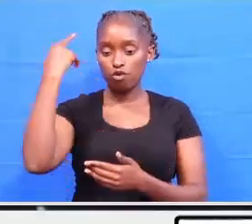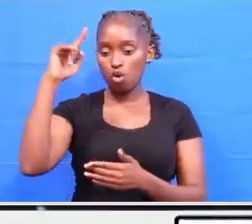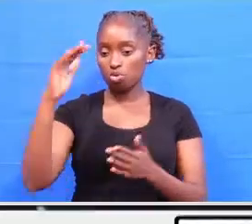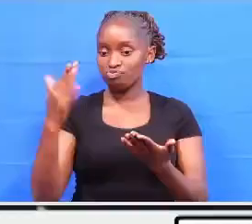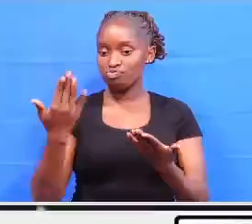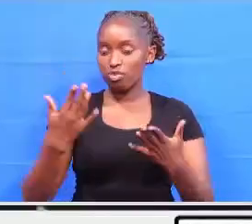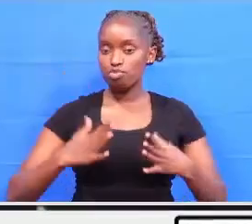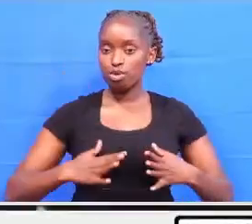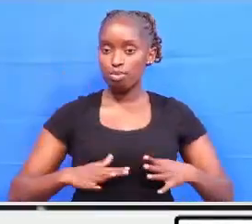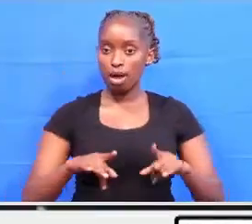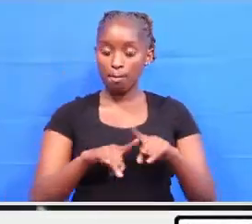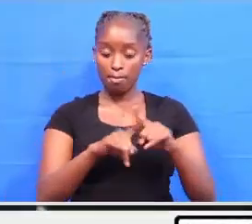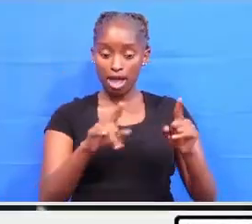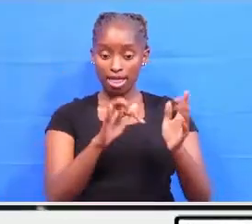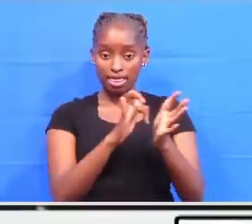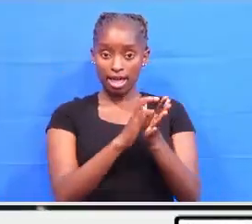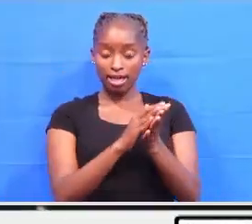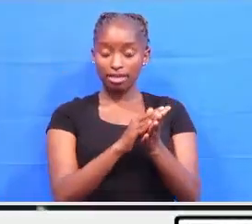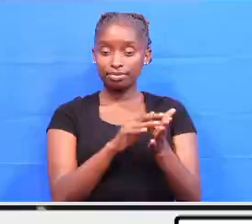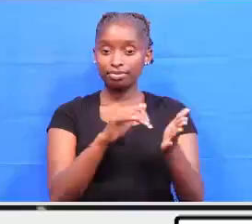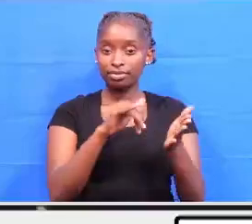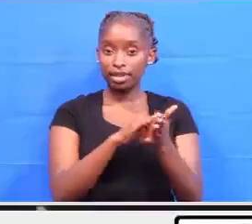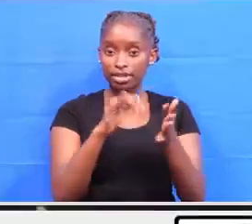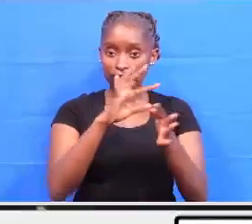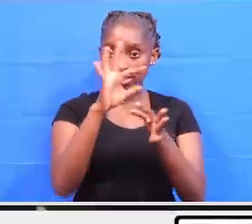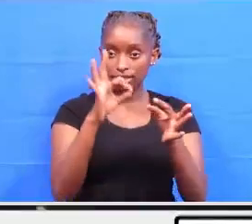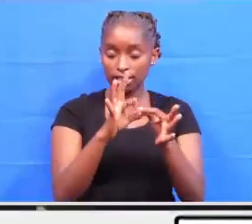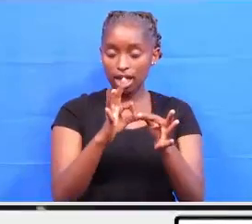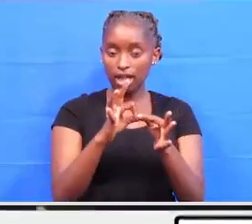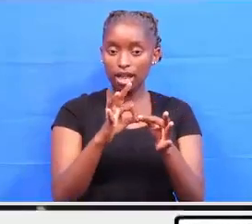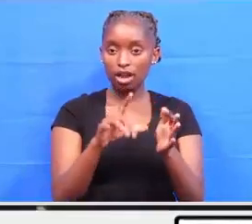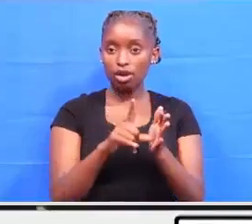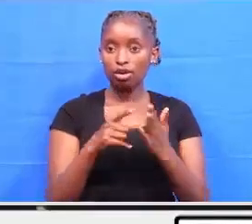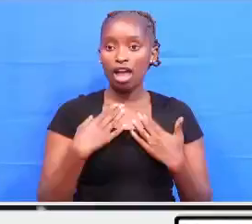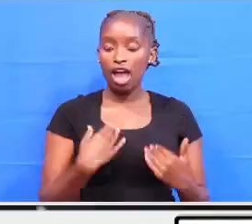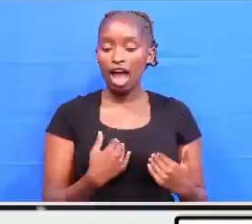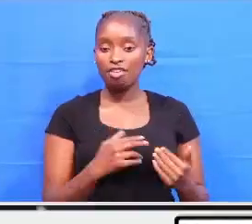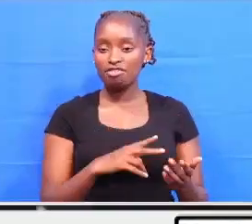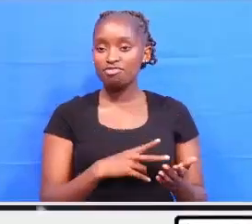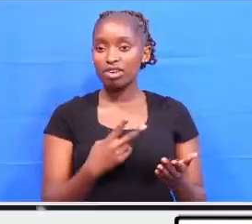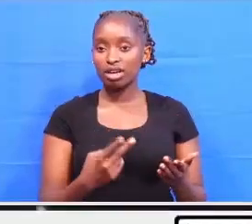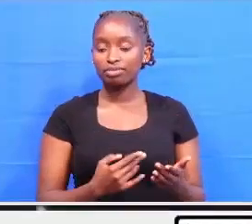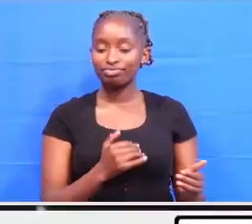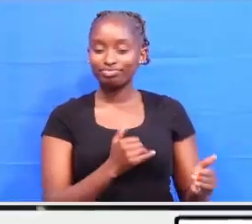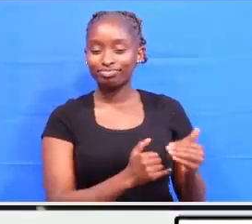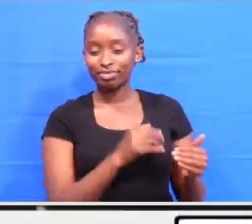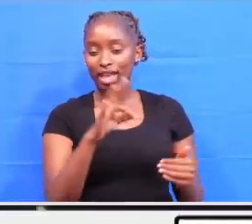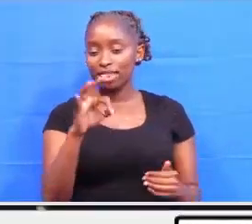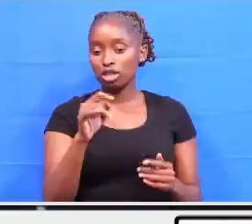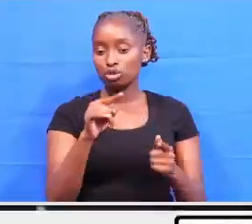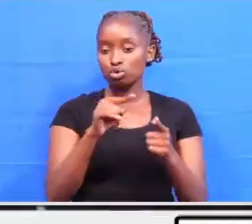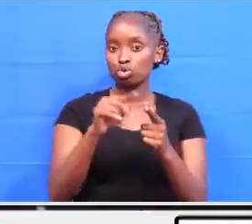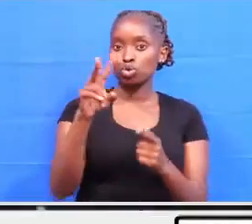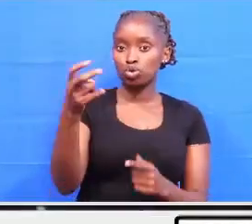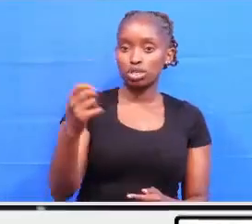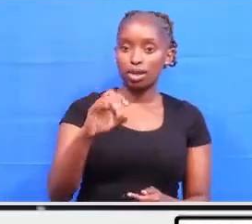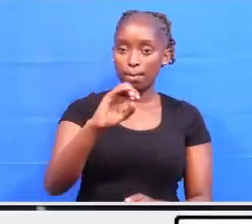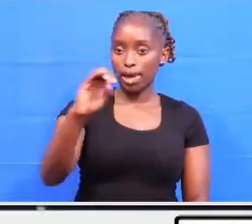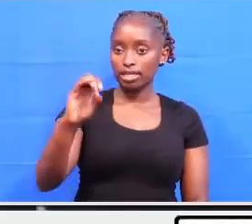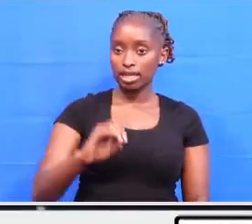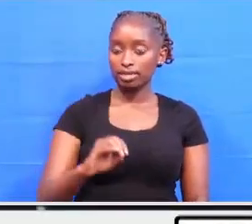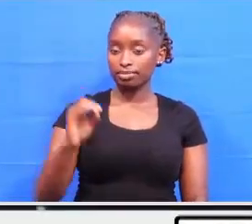this particular loan has a default rate of almost 30%, around 20 to 30%. The Cabinet Secretary